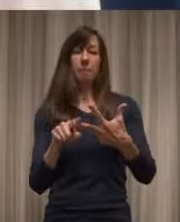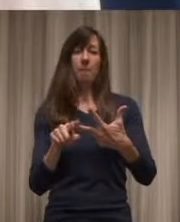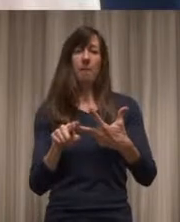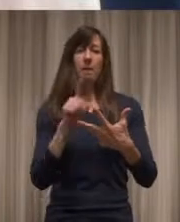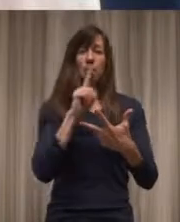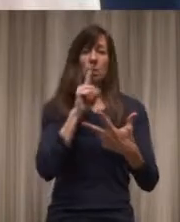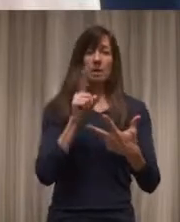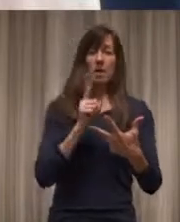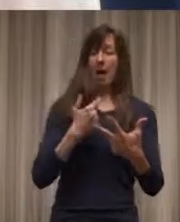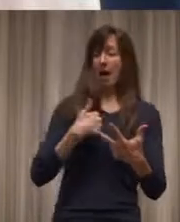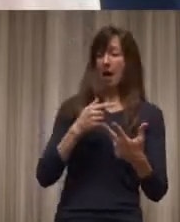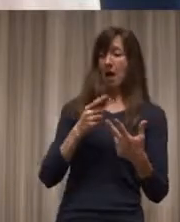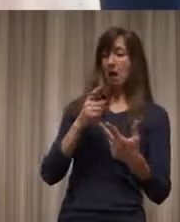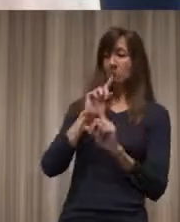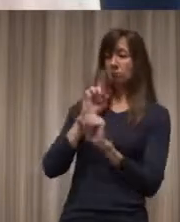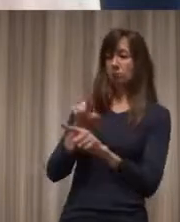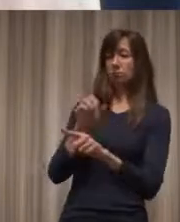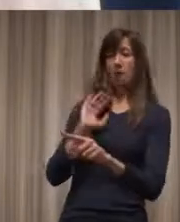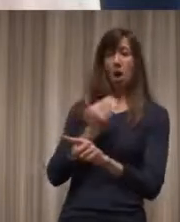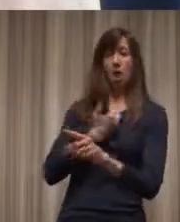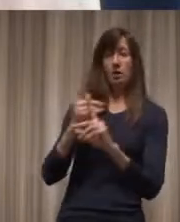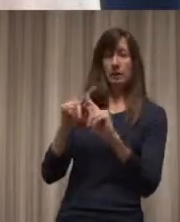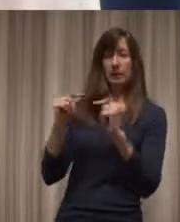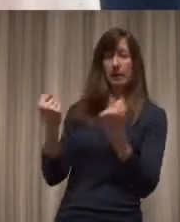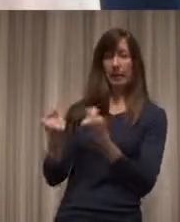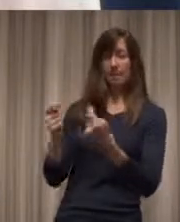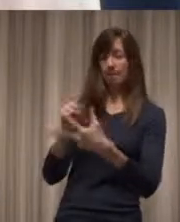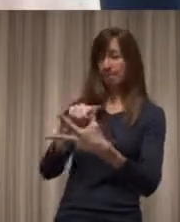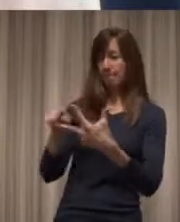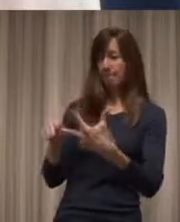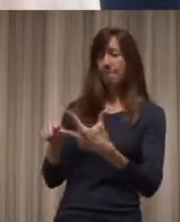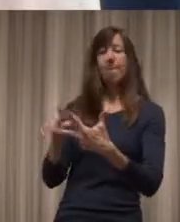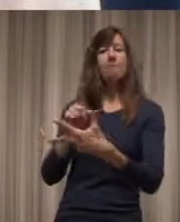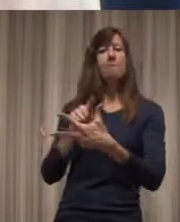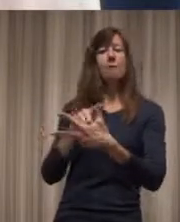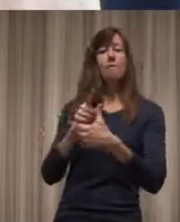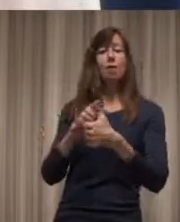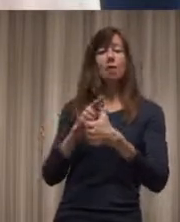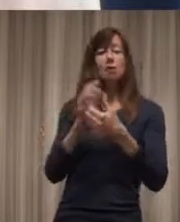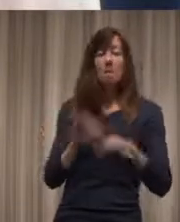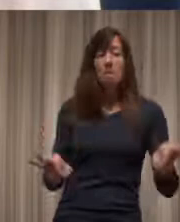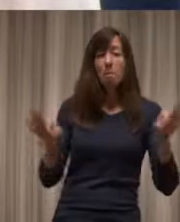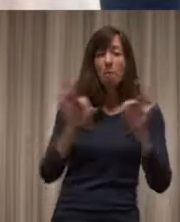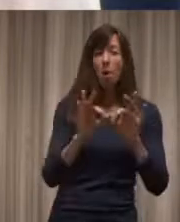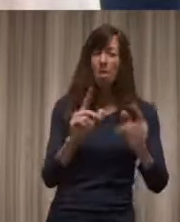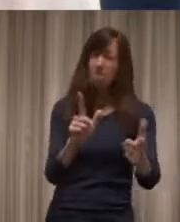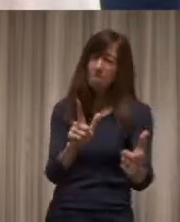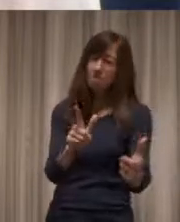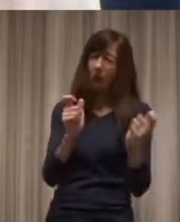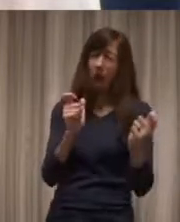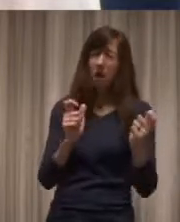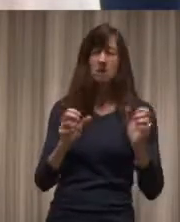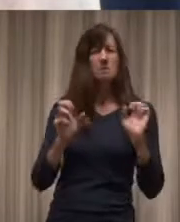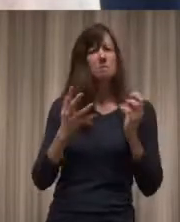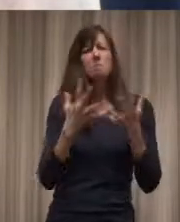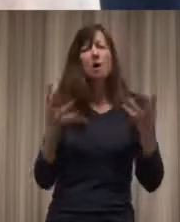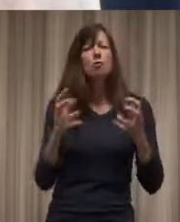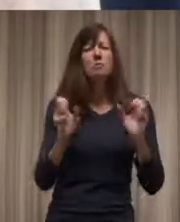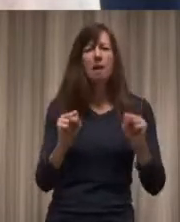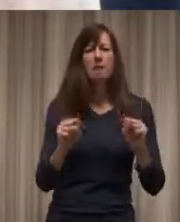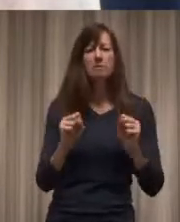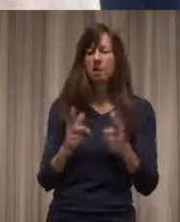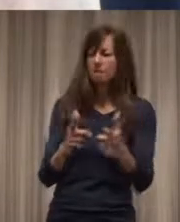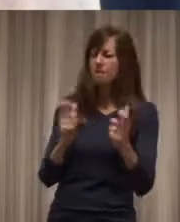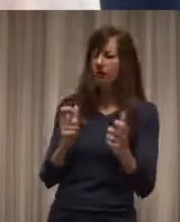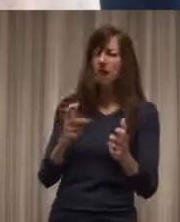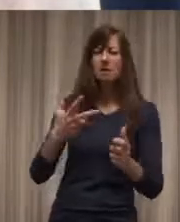our vaccine distribution efforts. Number 1, it needs to be rapid. As quickly as we possibly can, we need to get this vaccine